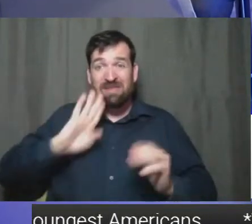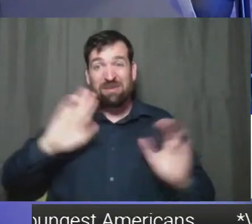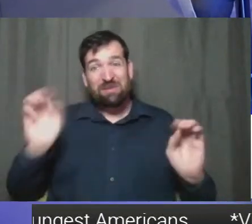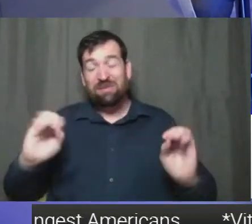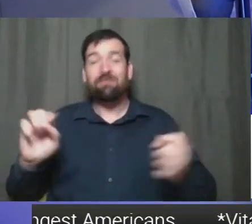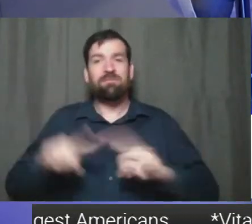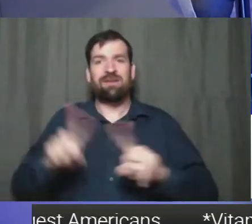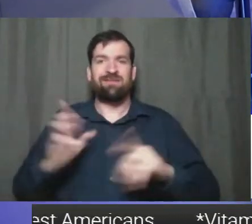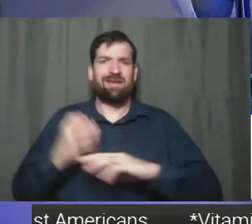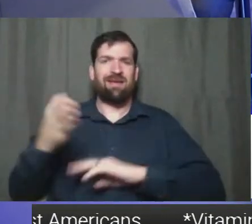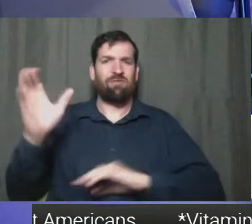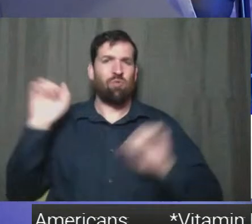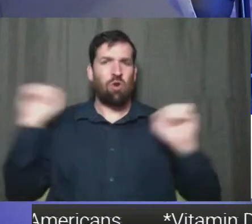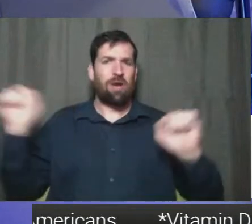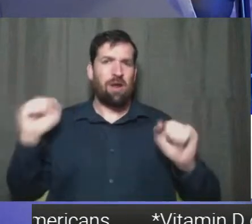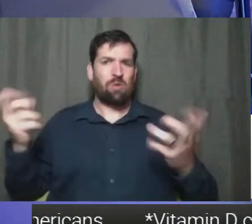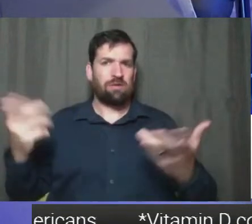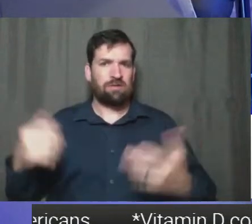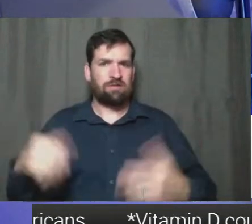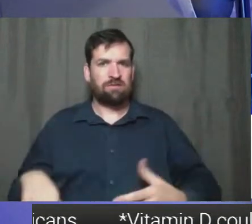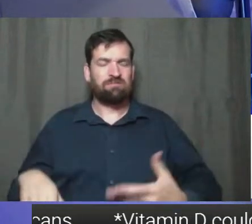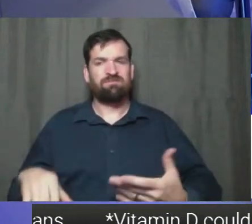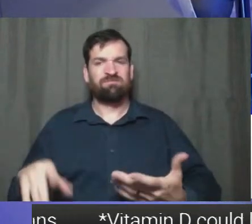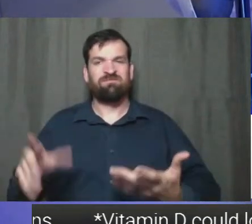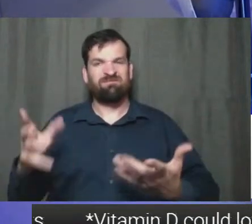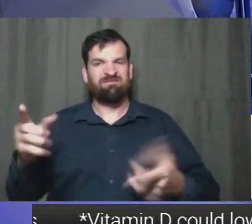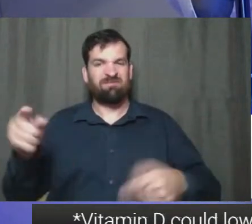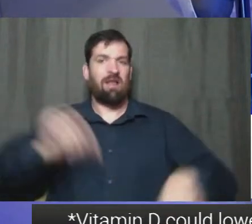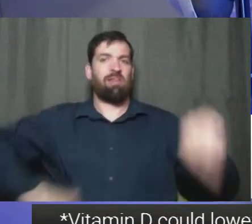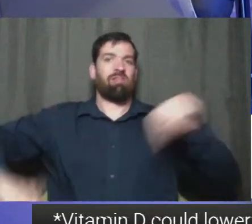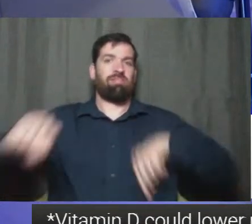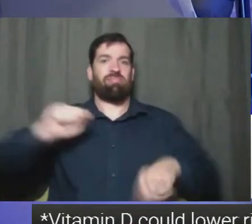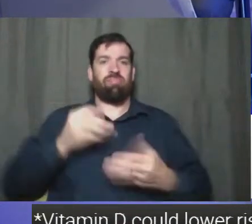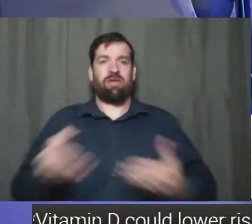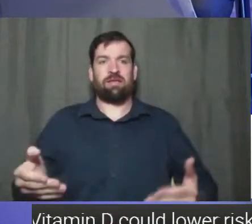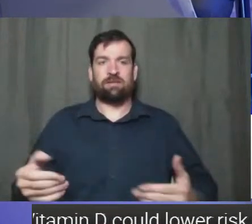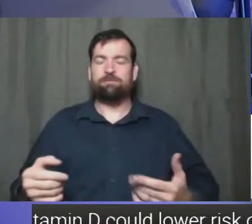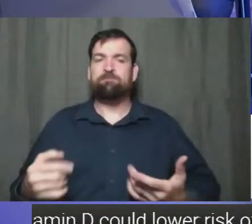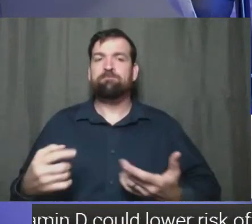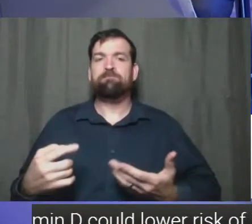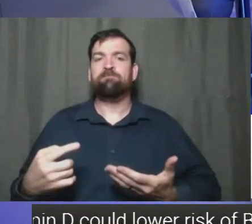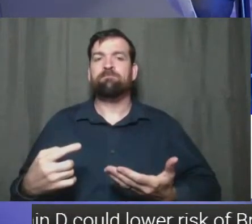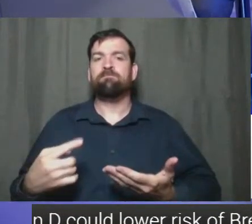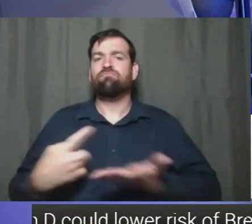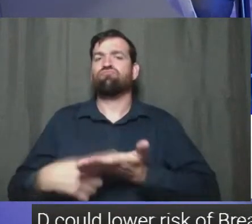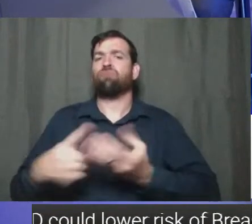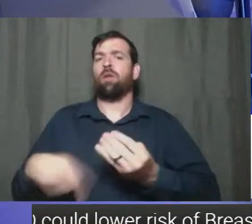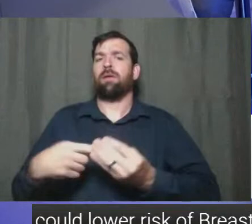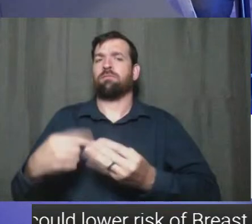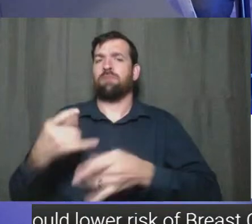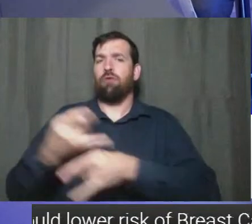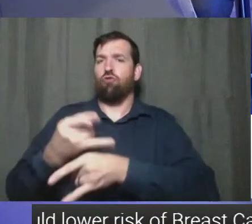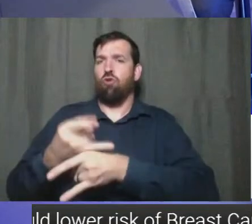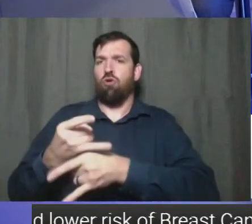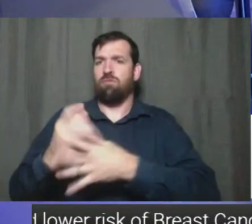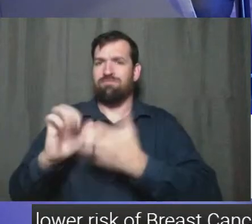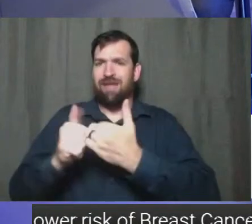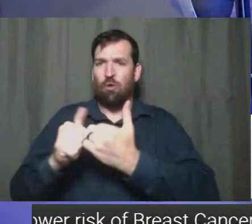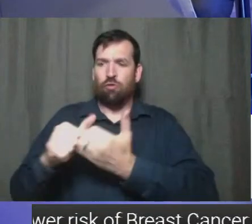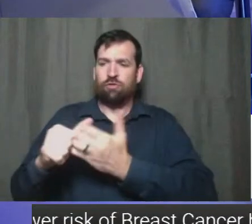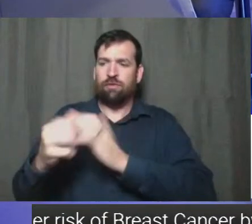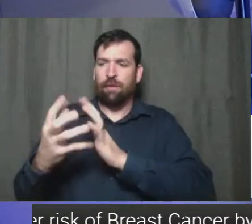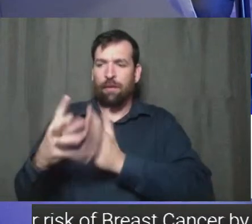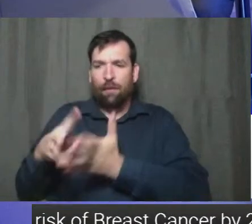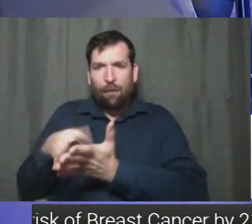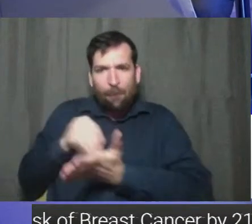you're probably setting things into reverse. So talk to us a little bit about how alcohol is absorbed into the body. How